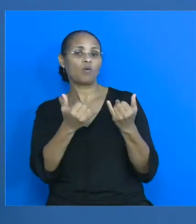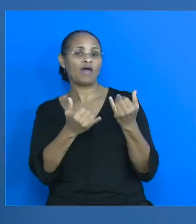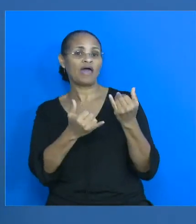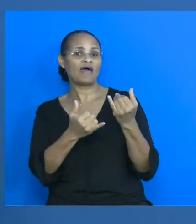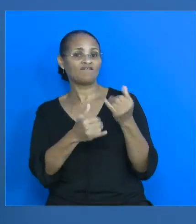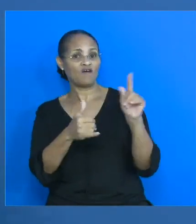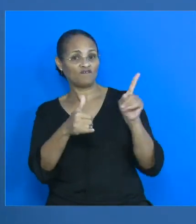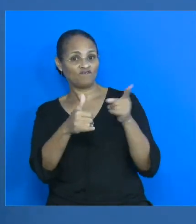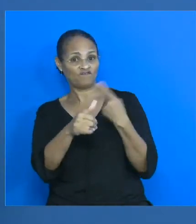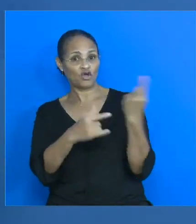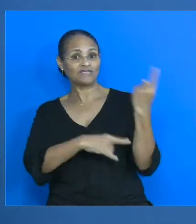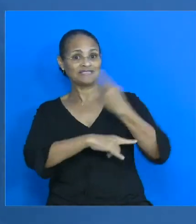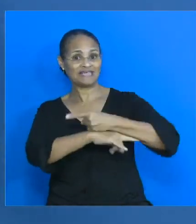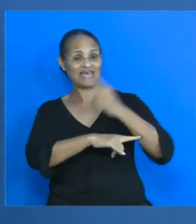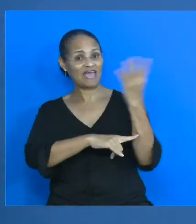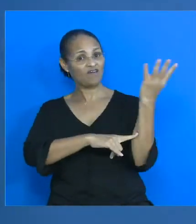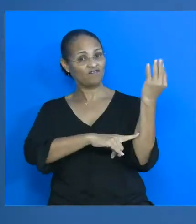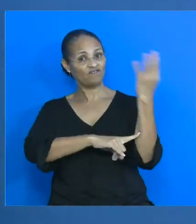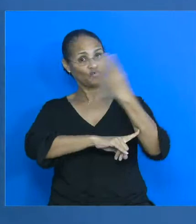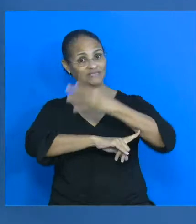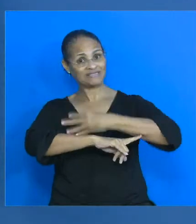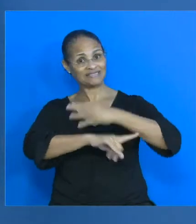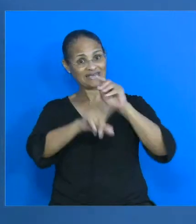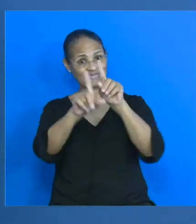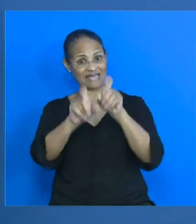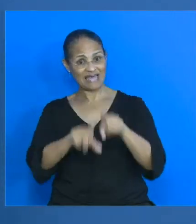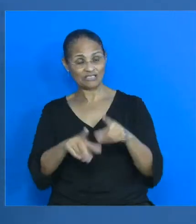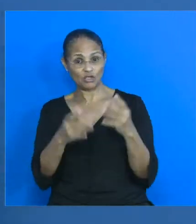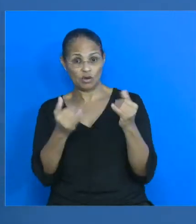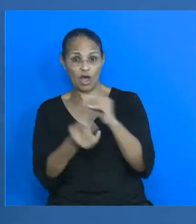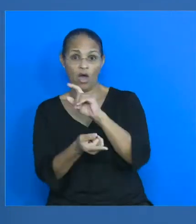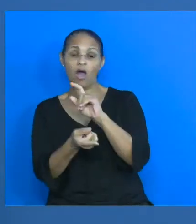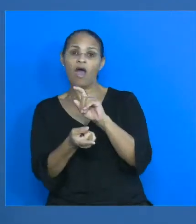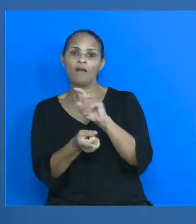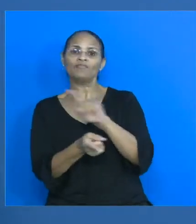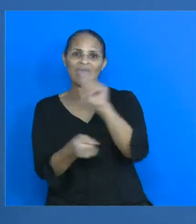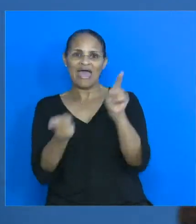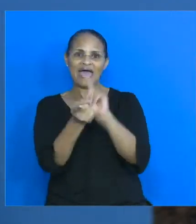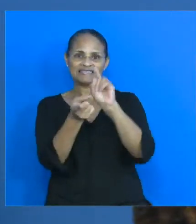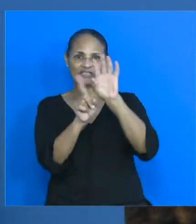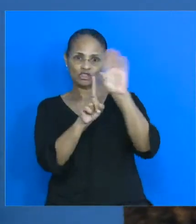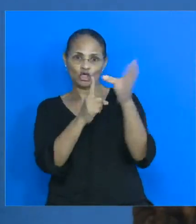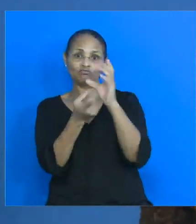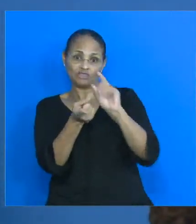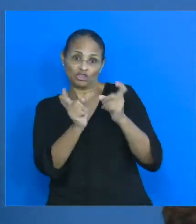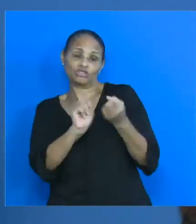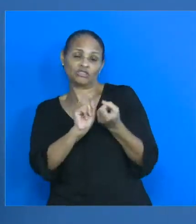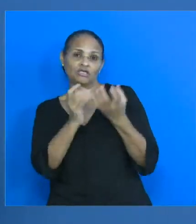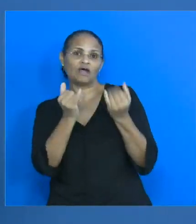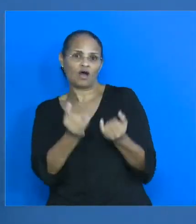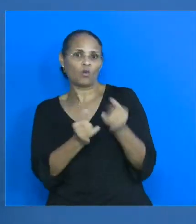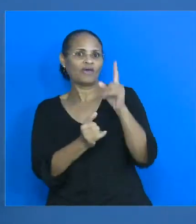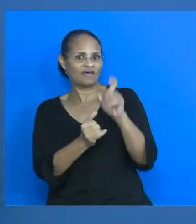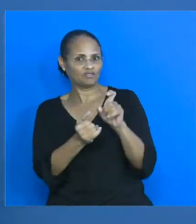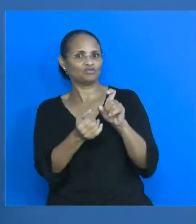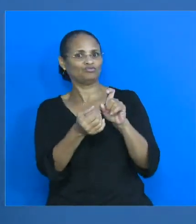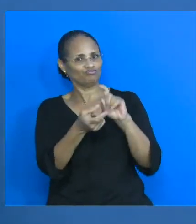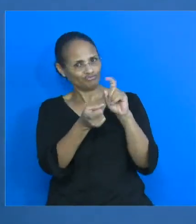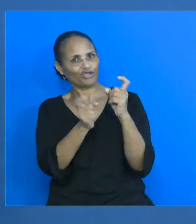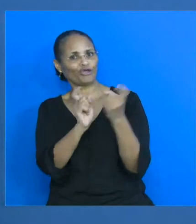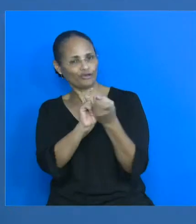test. So as circumstances change, we need to be conscious about those and make adjustments accordingly.